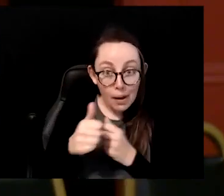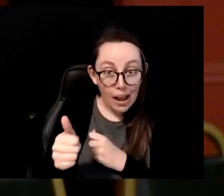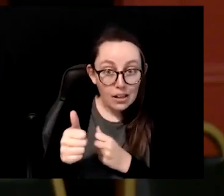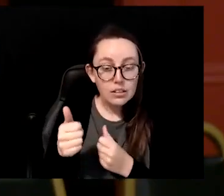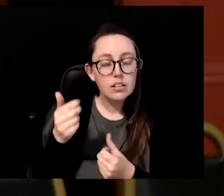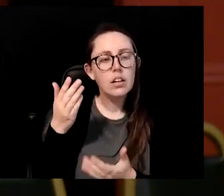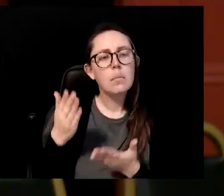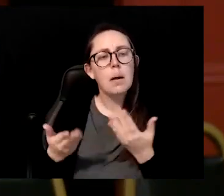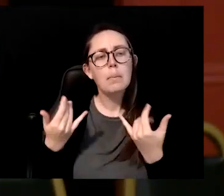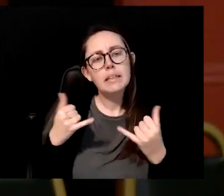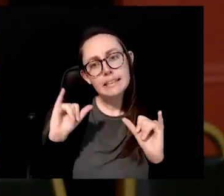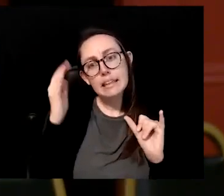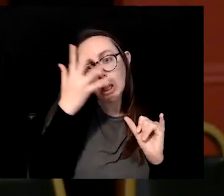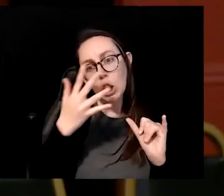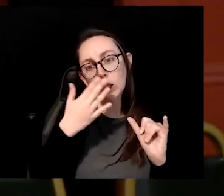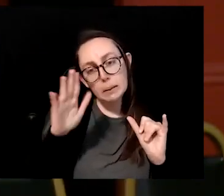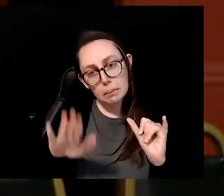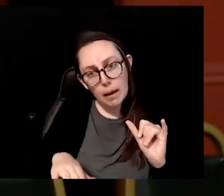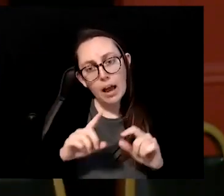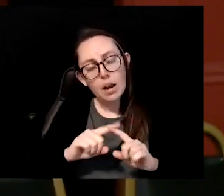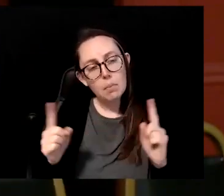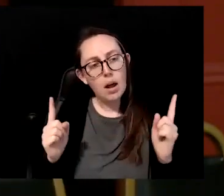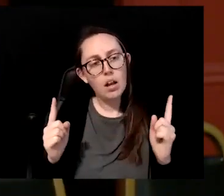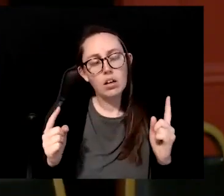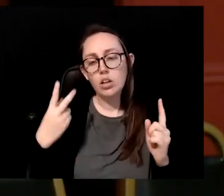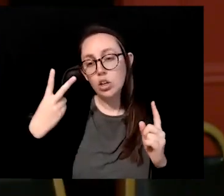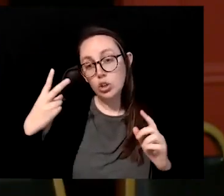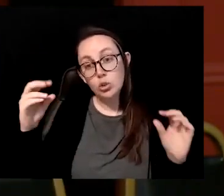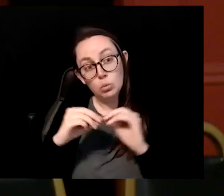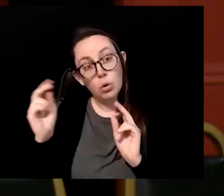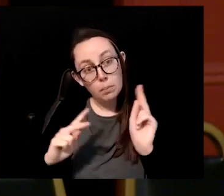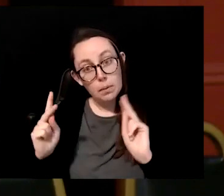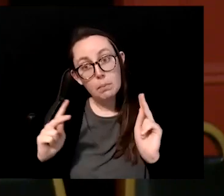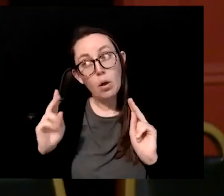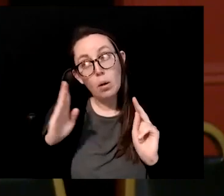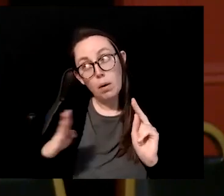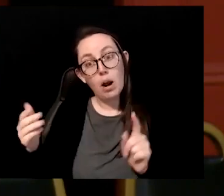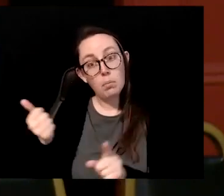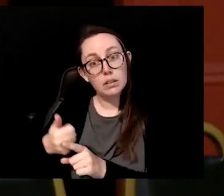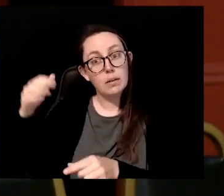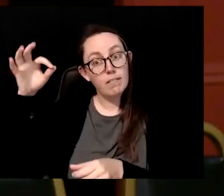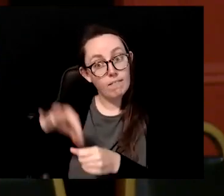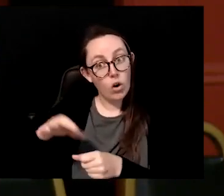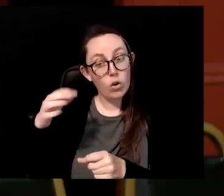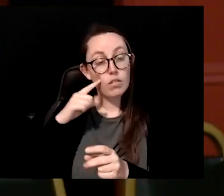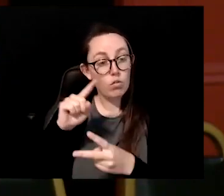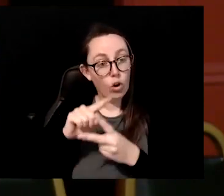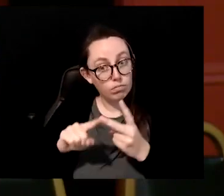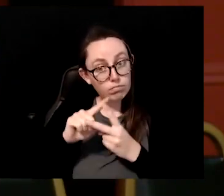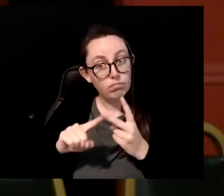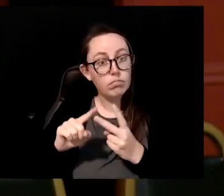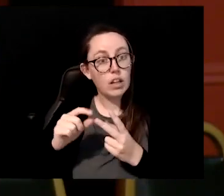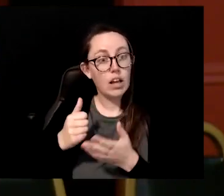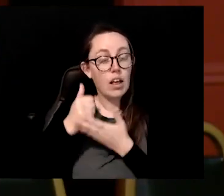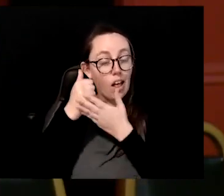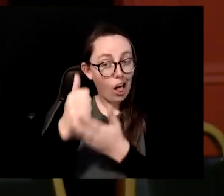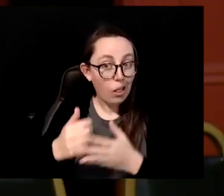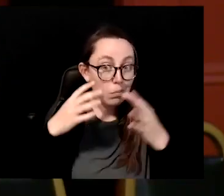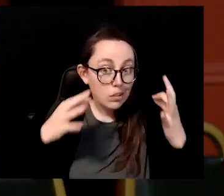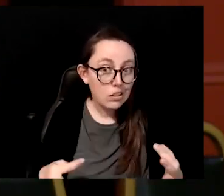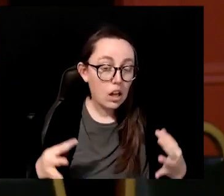but maybe we had two more people at the town of Brattleboro voted in helping make that decision just two schools of